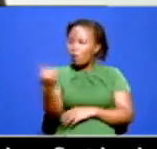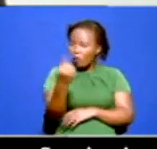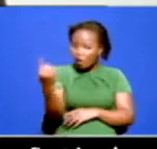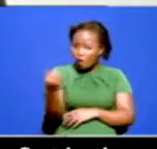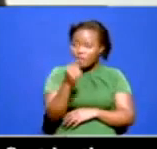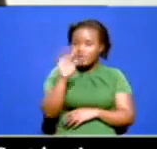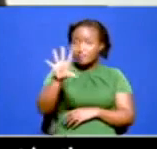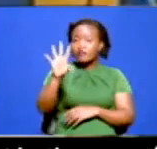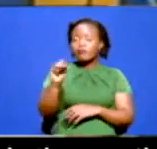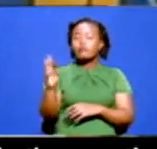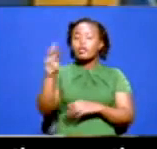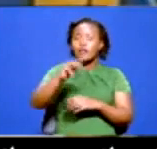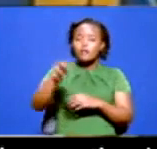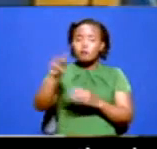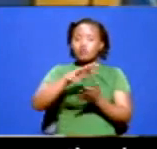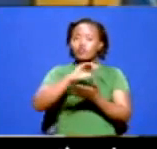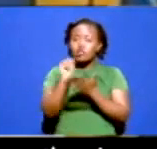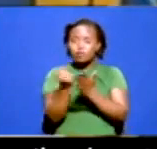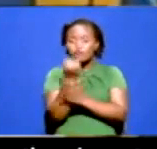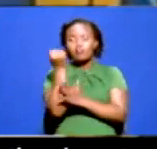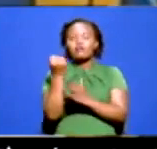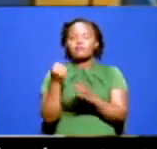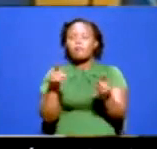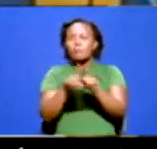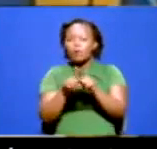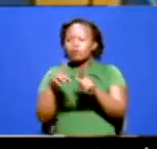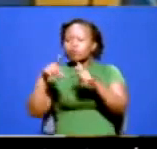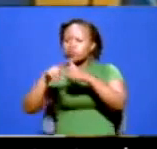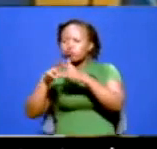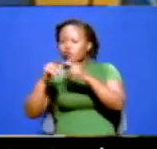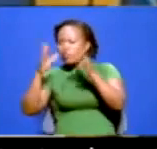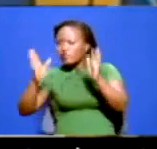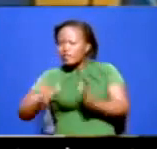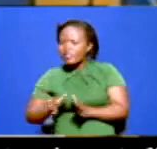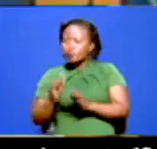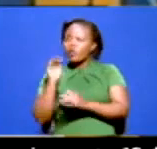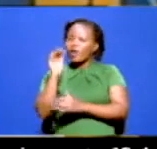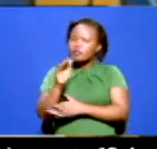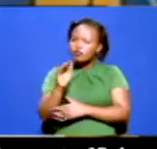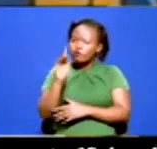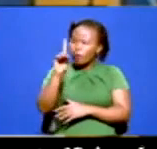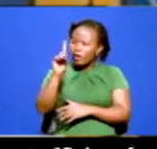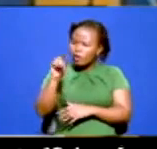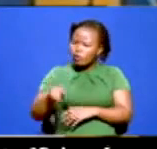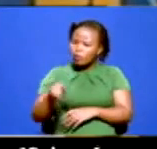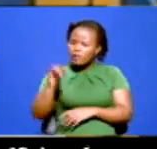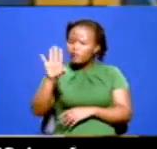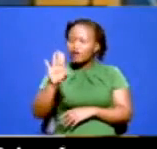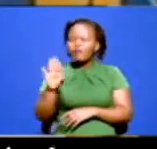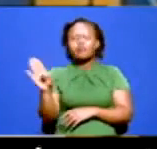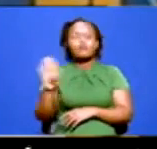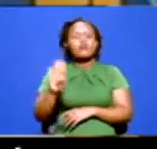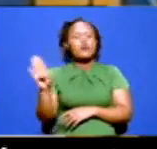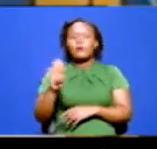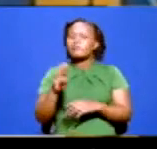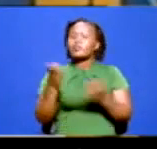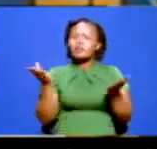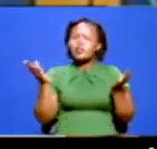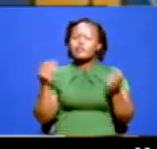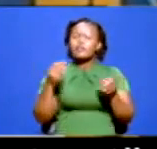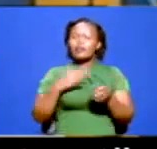revive it, while contractors were asking for 1.5 million shillings, billion shillings. Now, the reason, in my